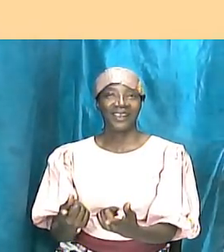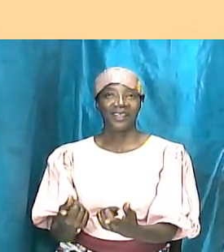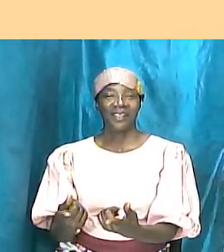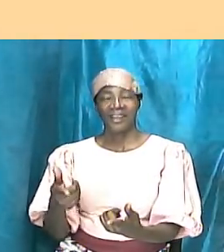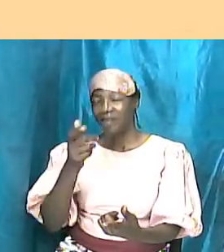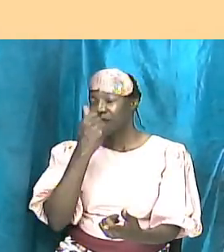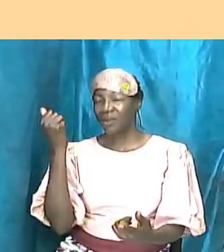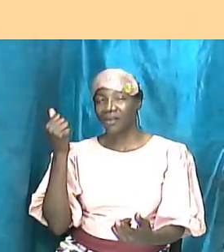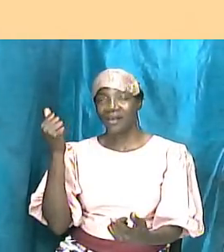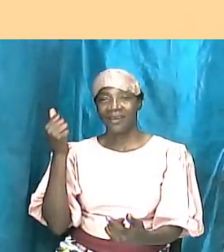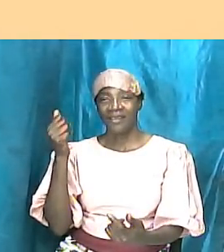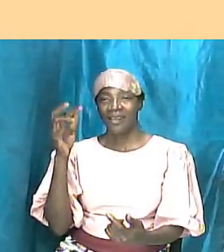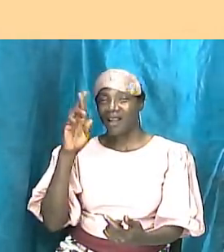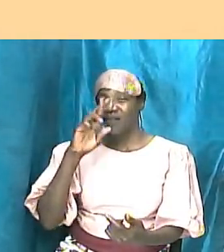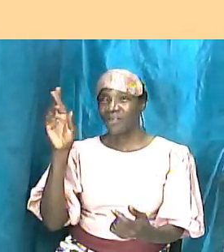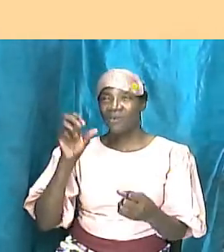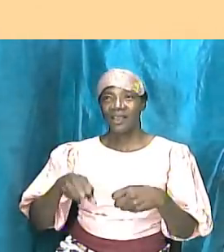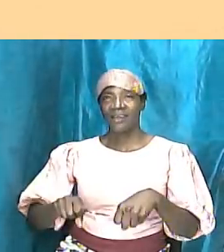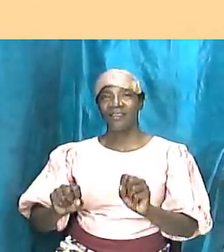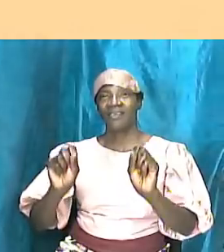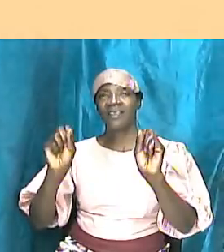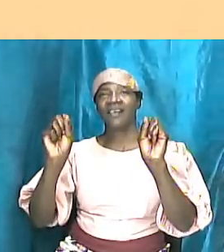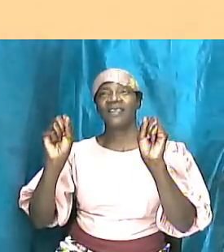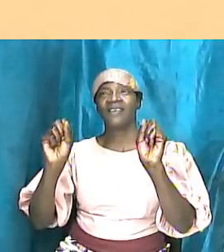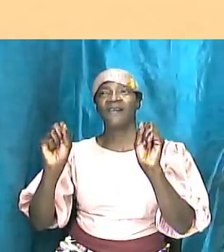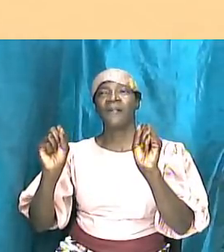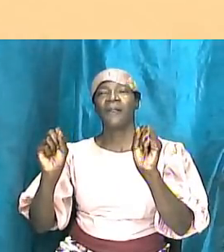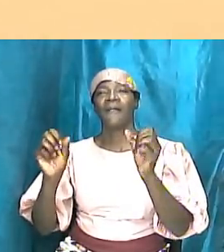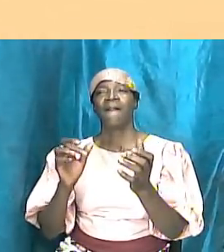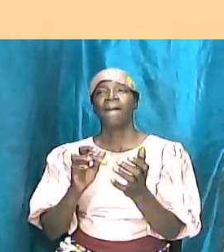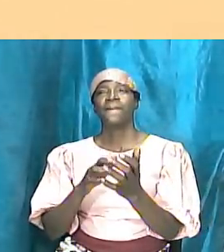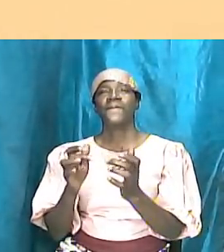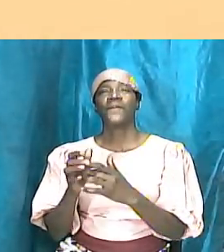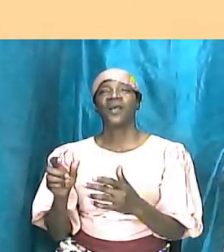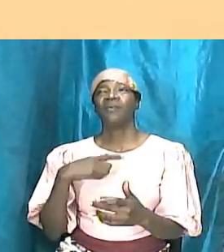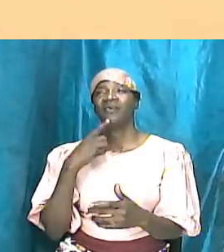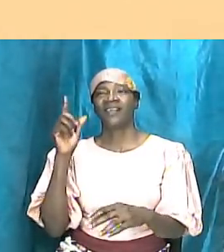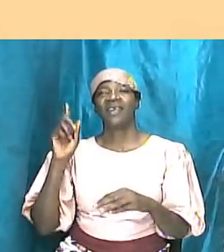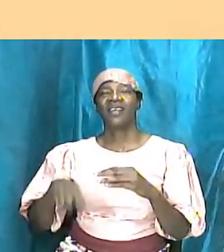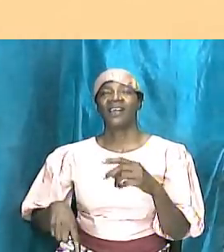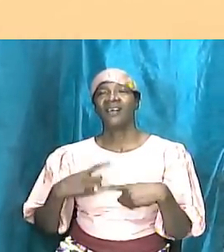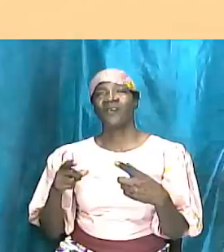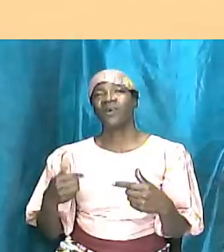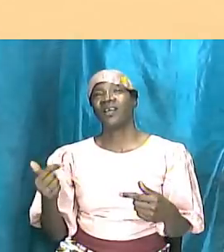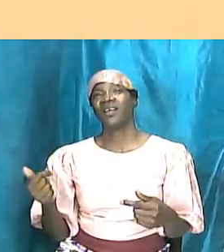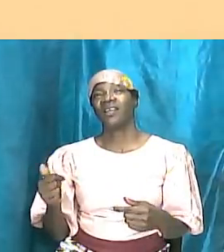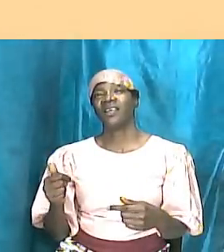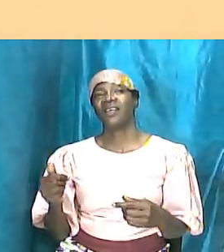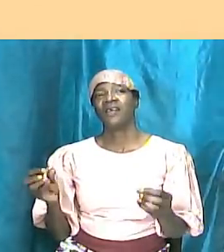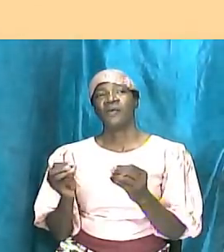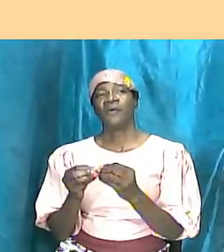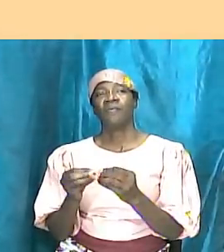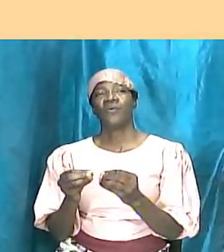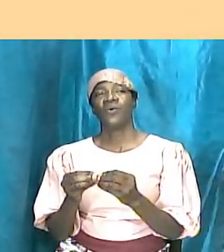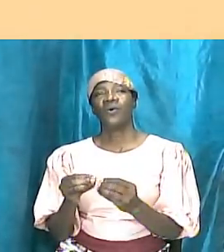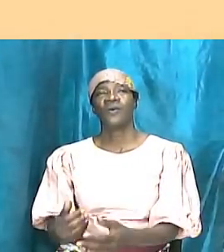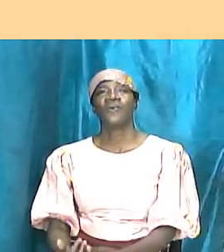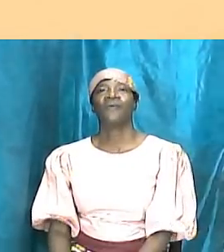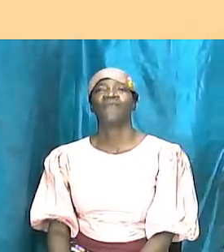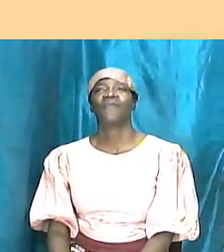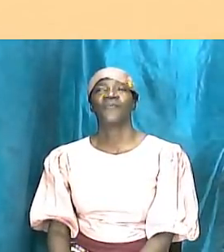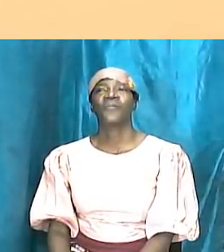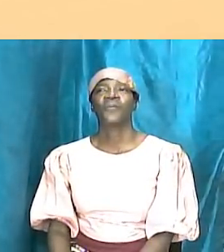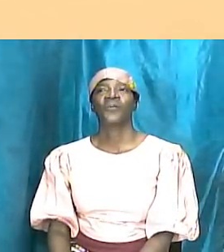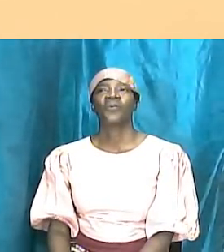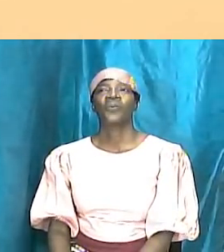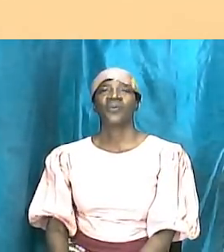because of the Red Sea, Exodus 14. So the Bible tells us that they could not go anymore. And I want to quickly turn to Exodus